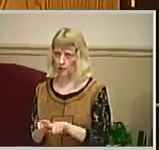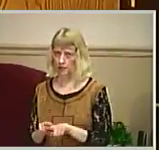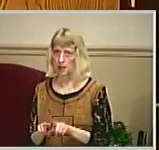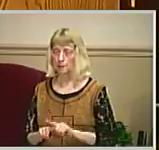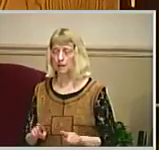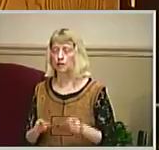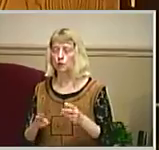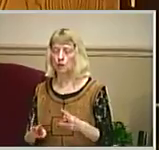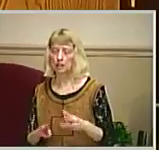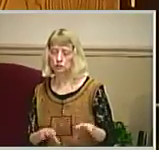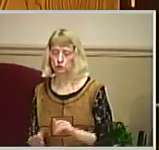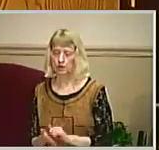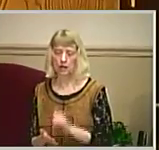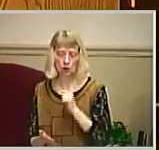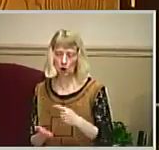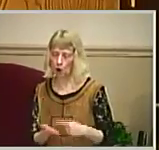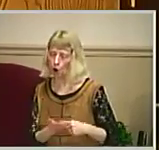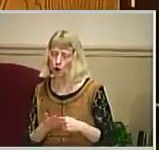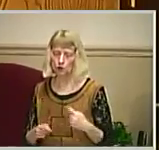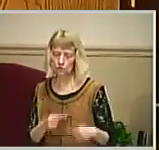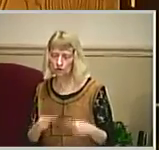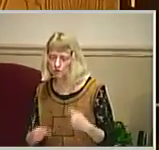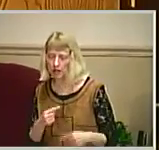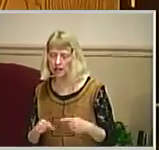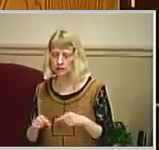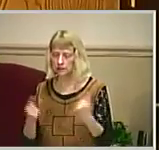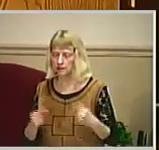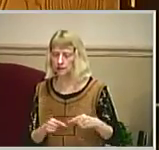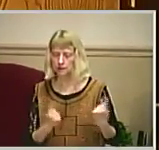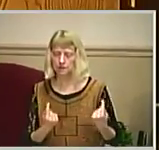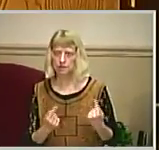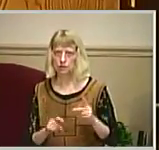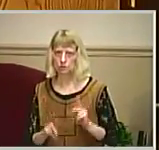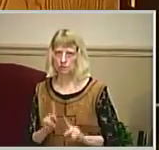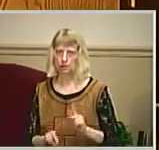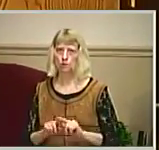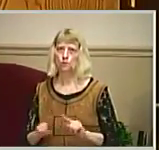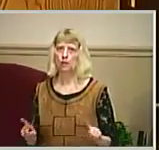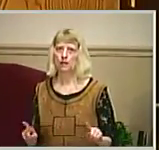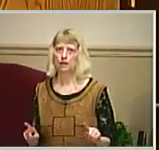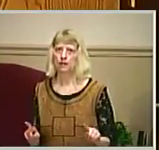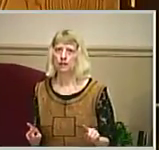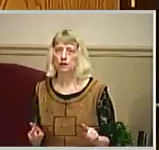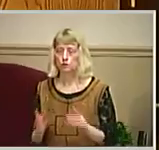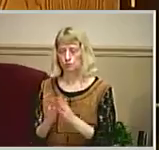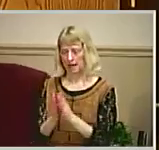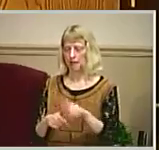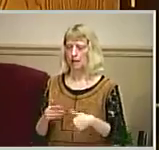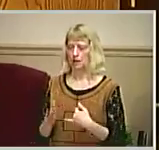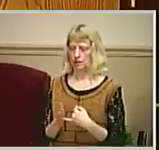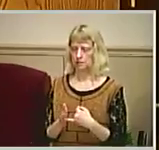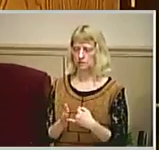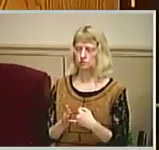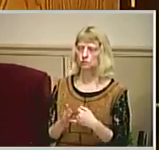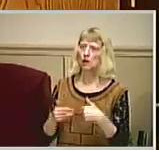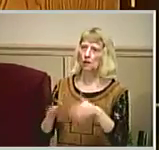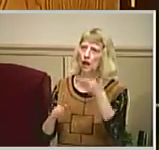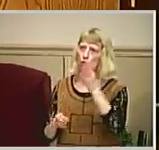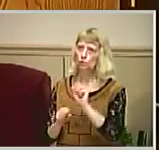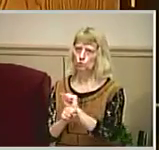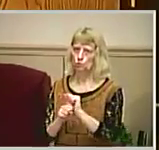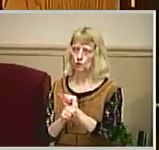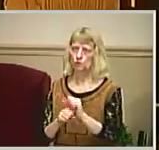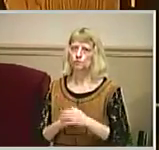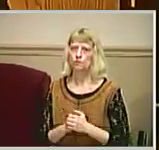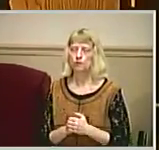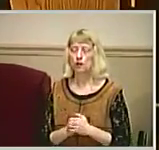the way to deal with it is not to argue and fight and disagree with others, but, to pray about it, watch God work.